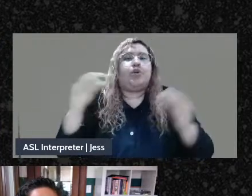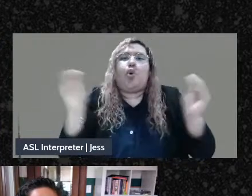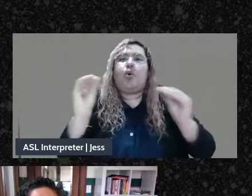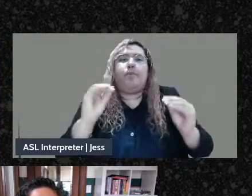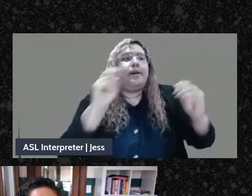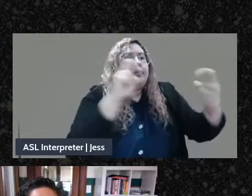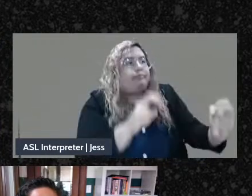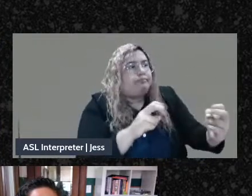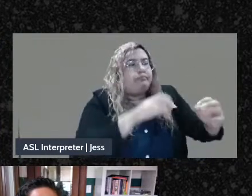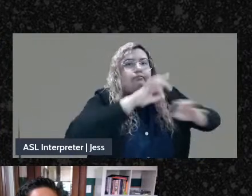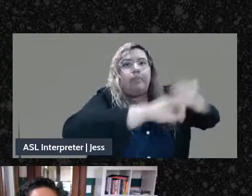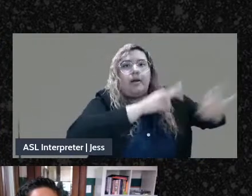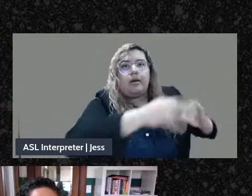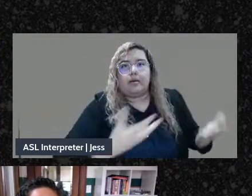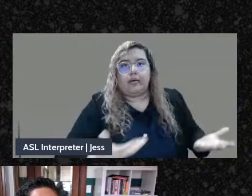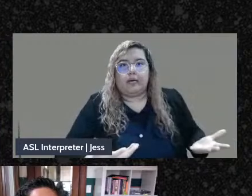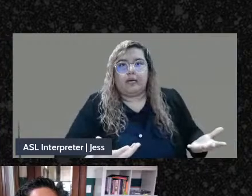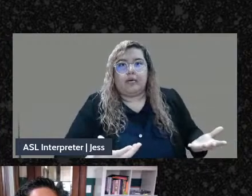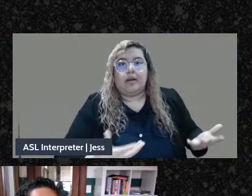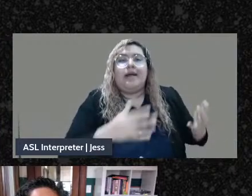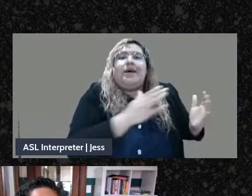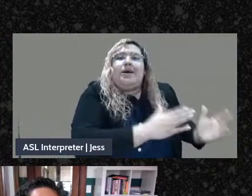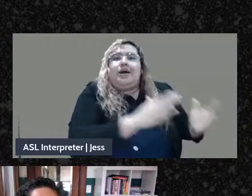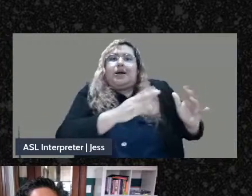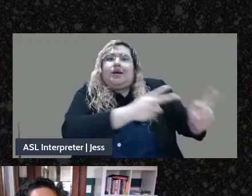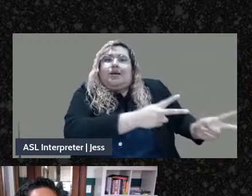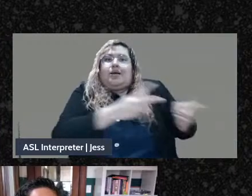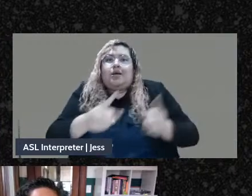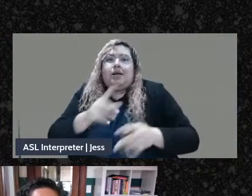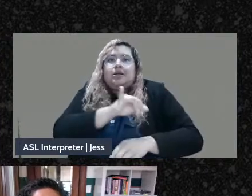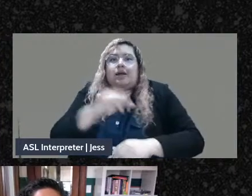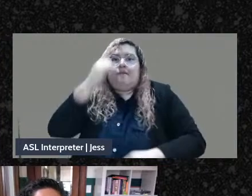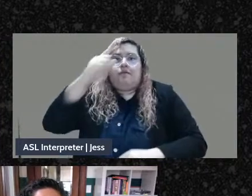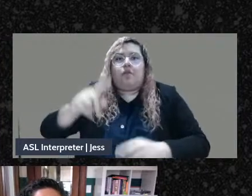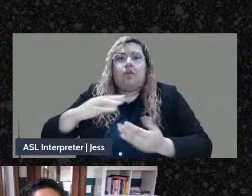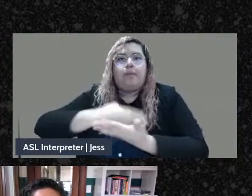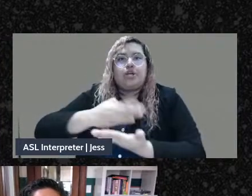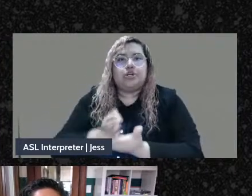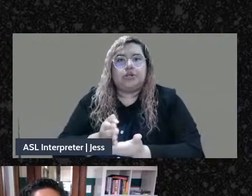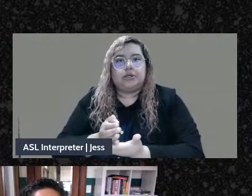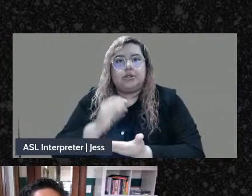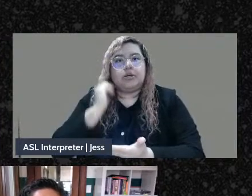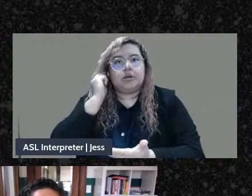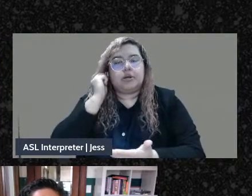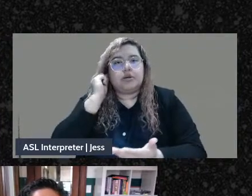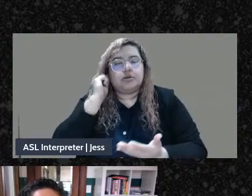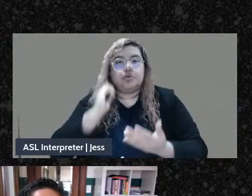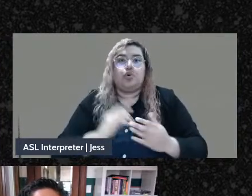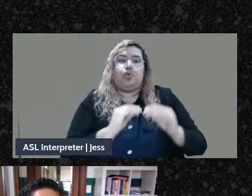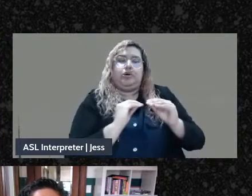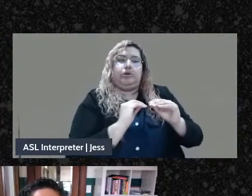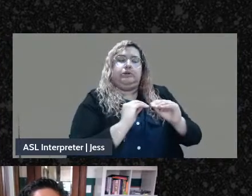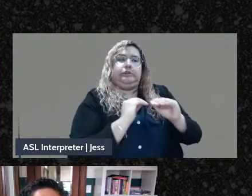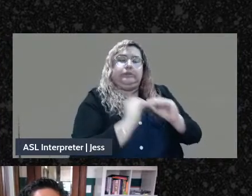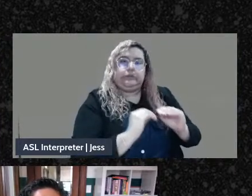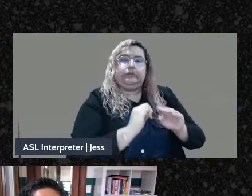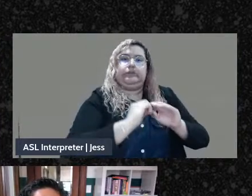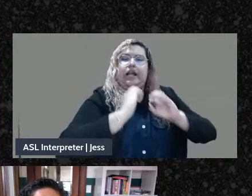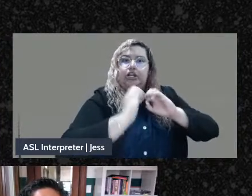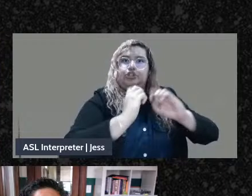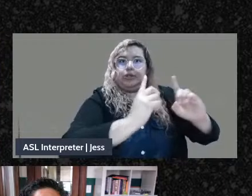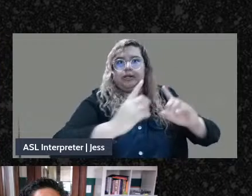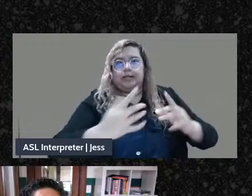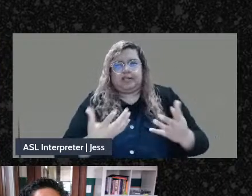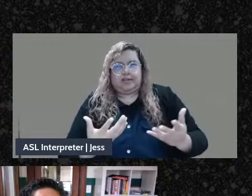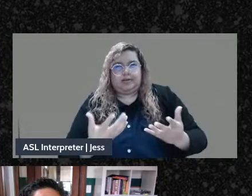And at the same time doing that with the budget. And so we're doing two things at one time. I think the other piece that feels important